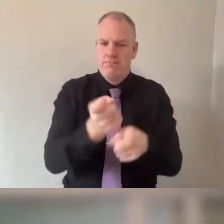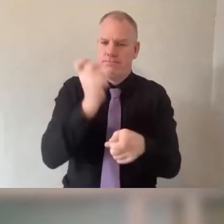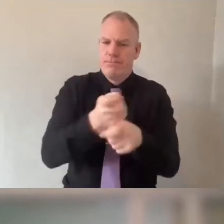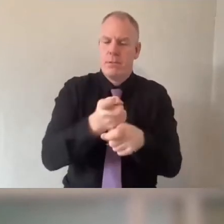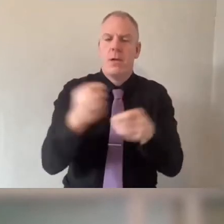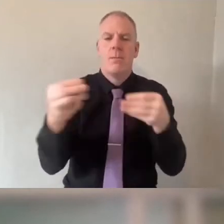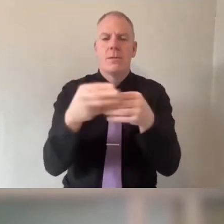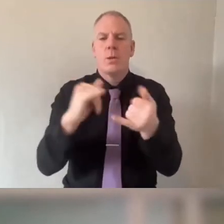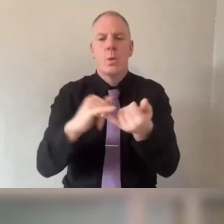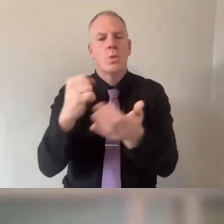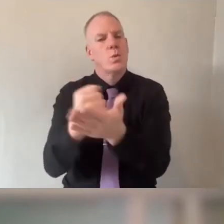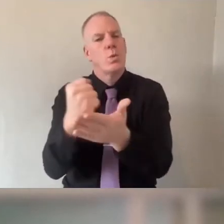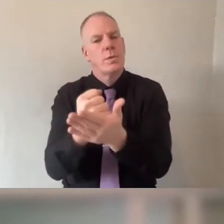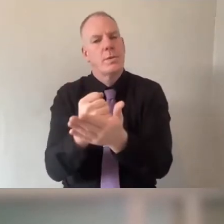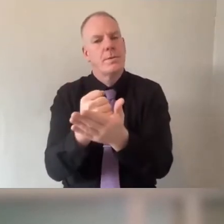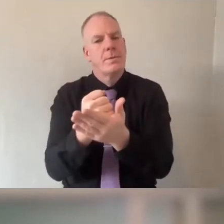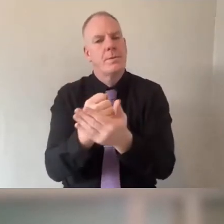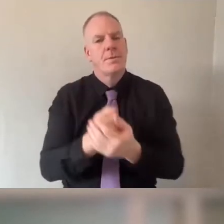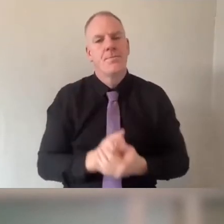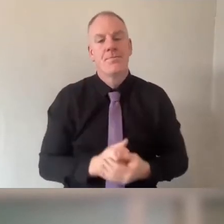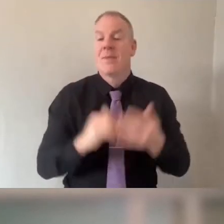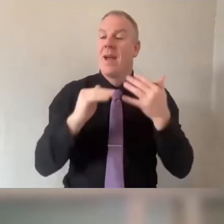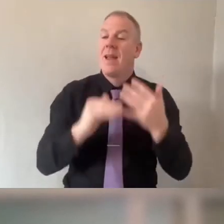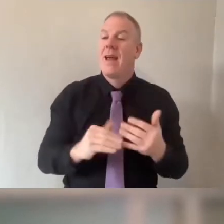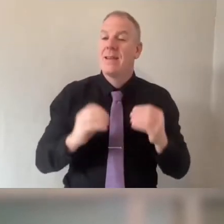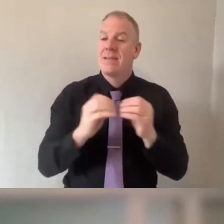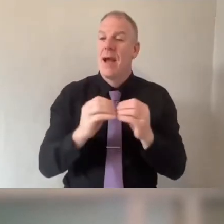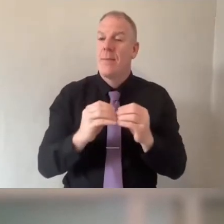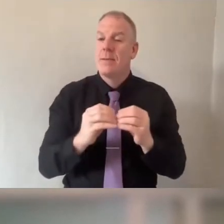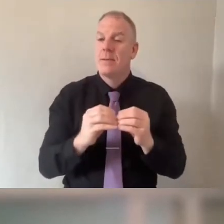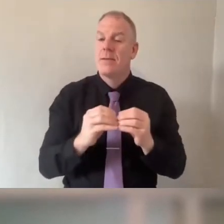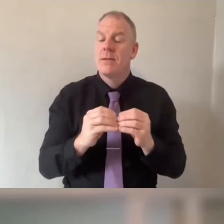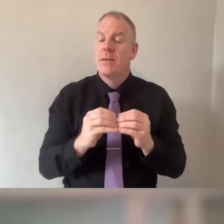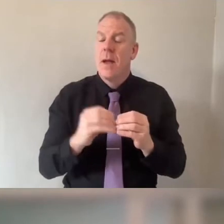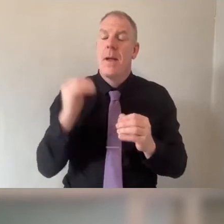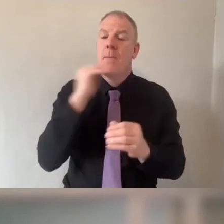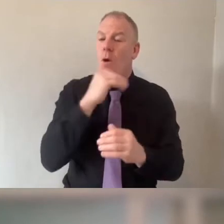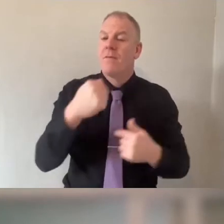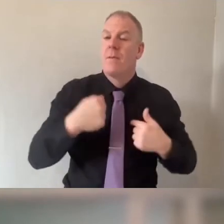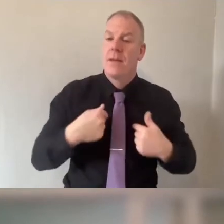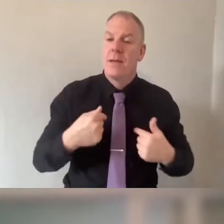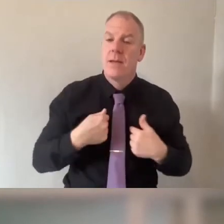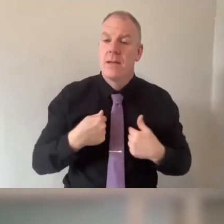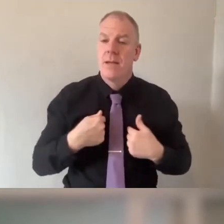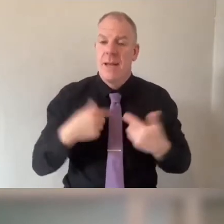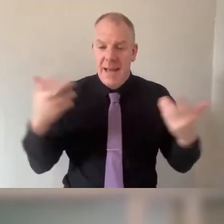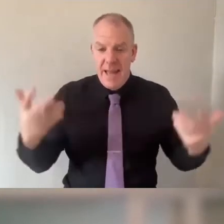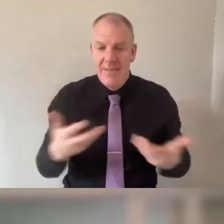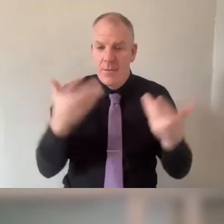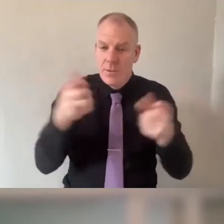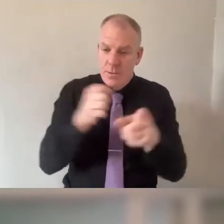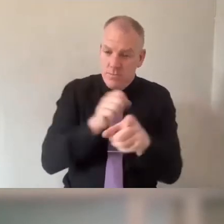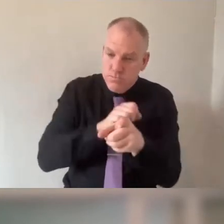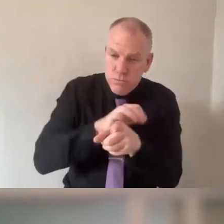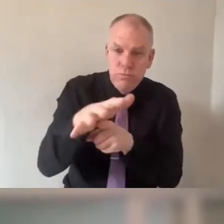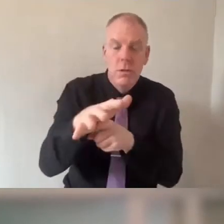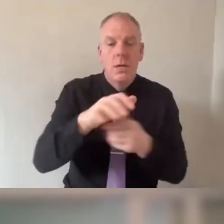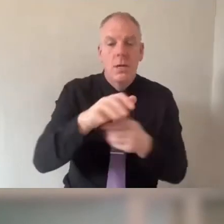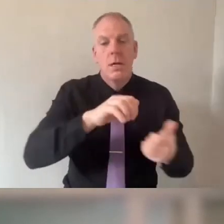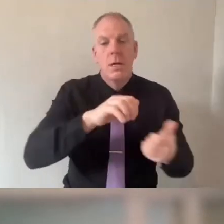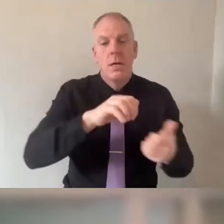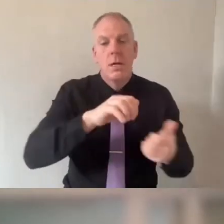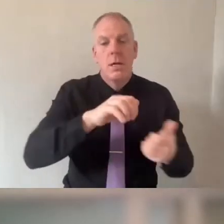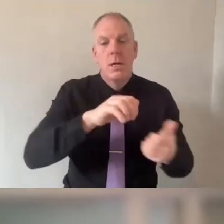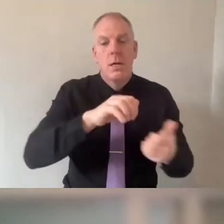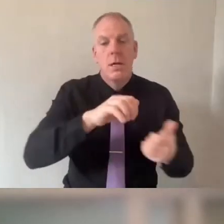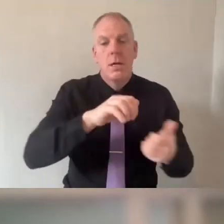protect learners. And finally, I think an important part for me is that issue around driving and stimulating provider